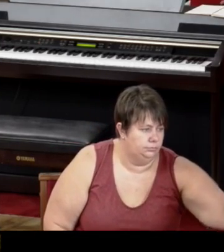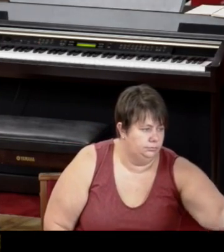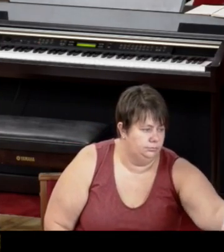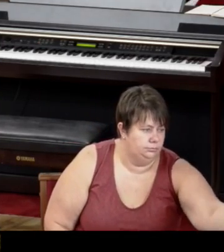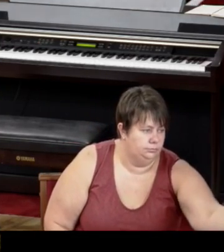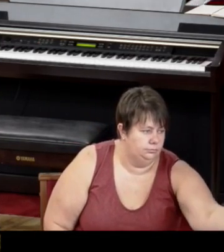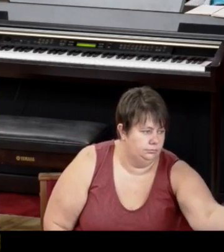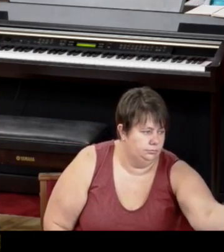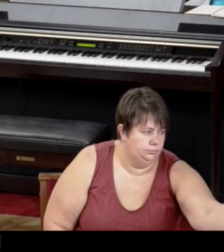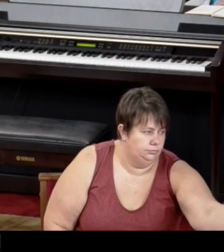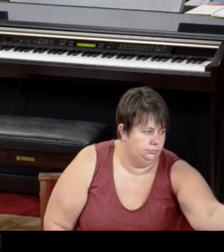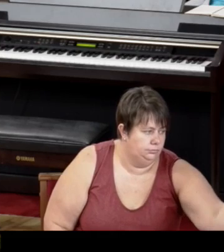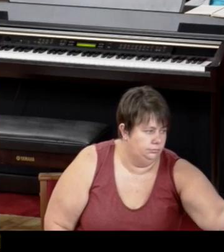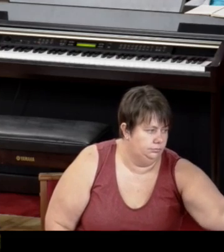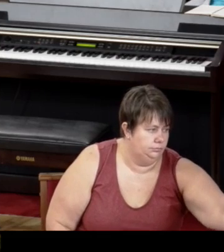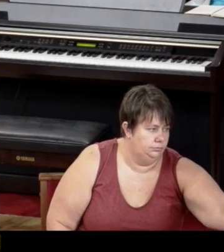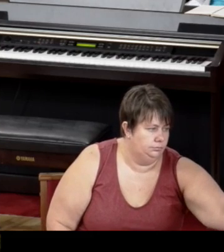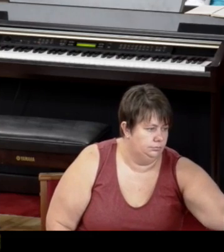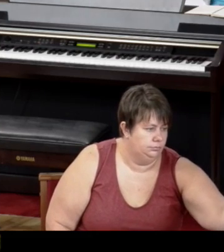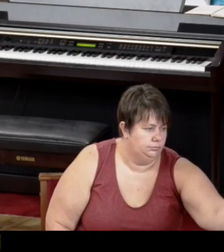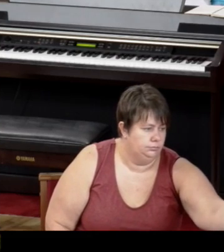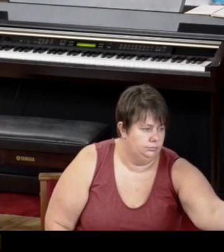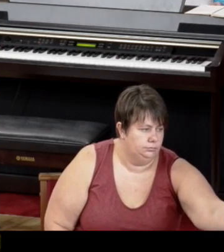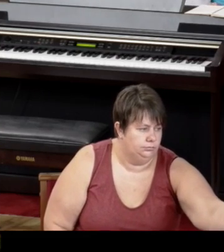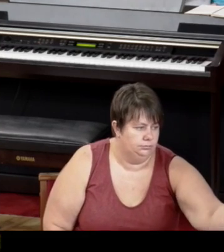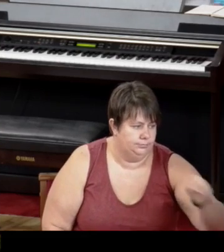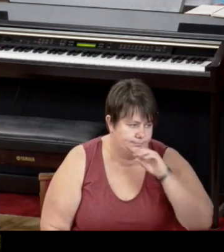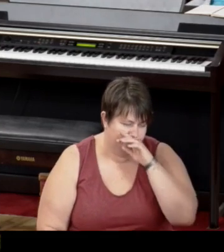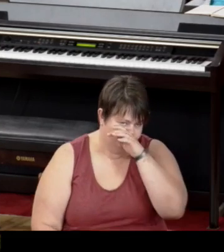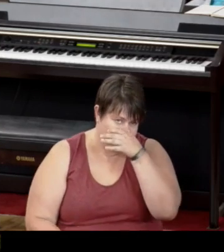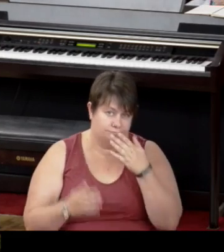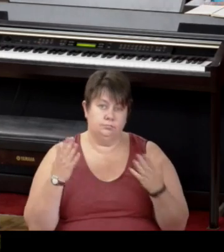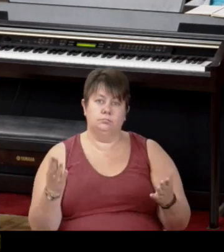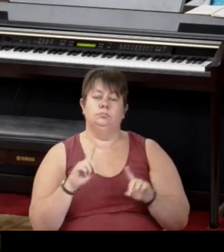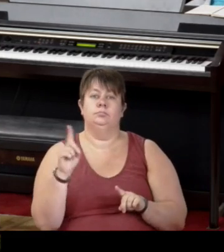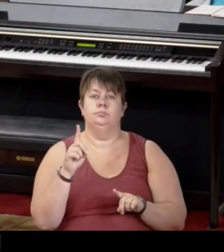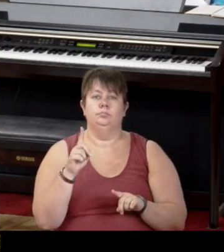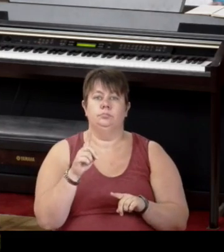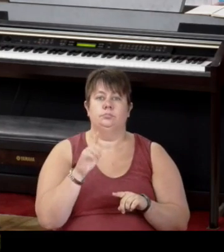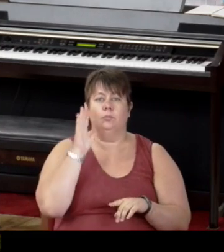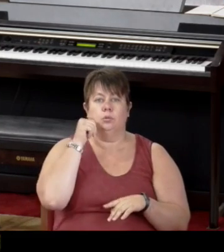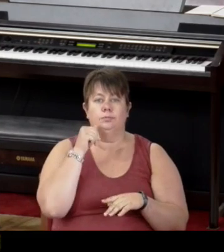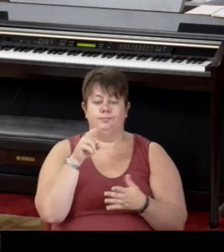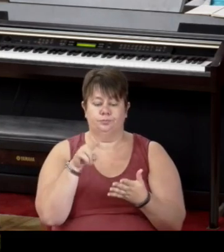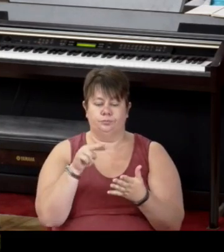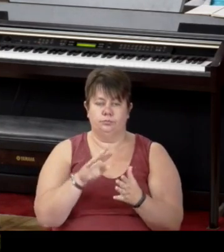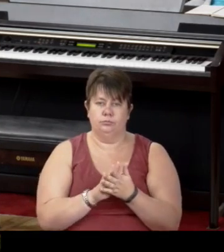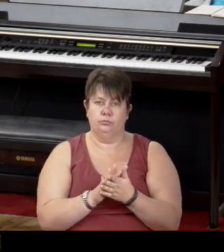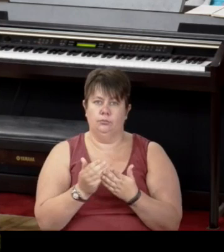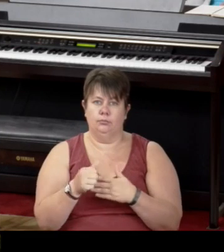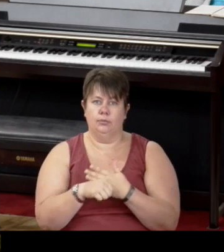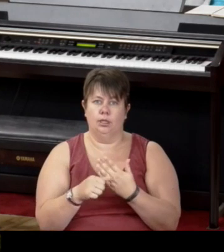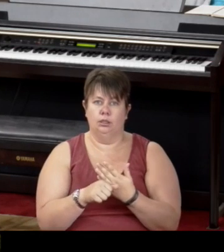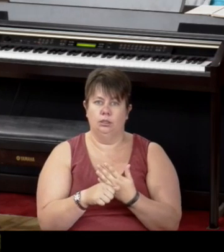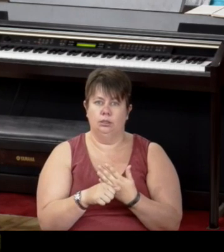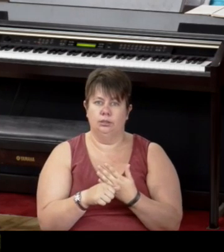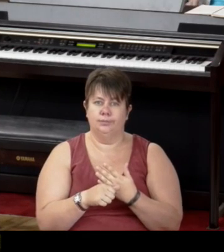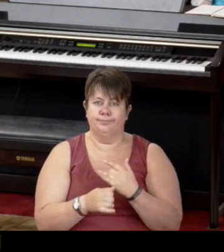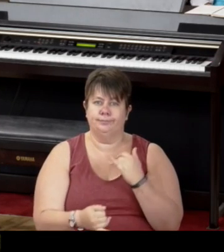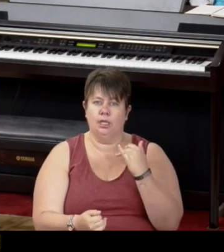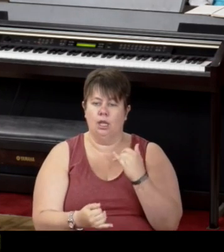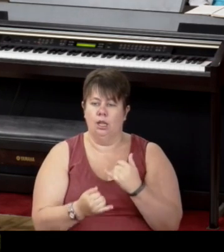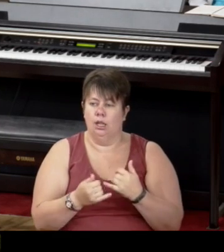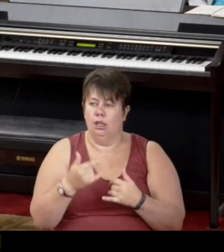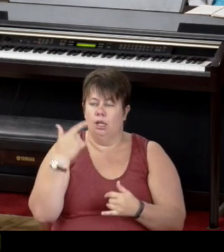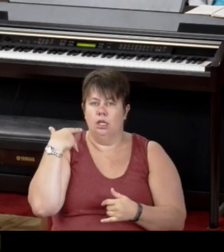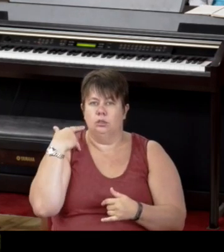We are going to turn to our Bibles now, and we're picking up from where Derek left off last week at Revelation chapter